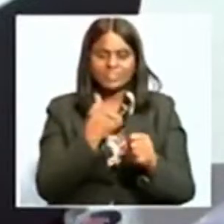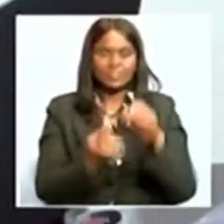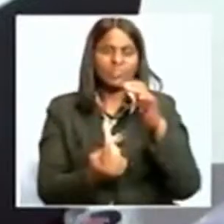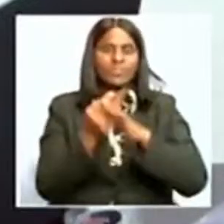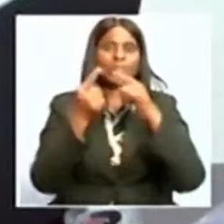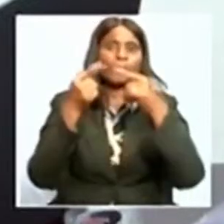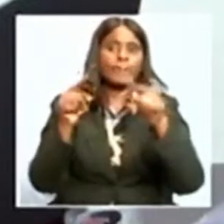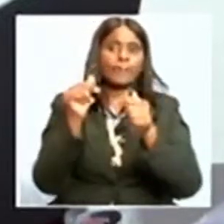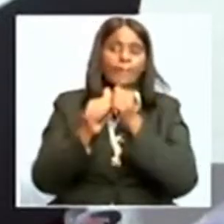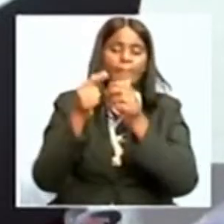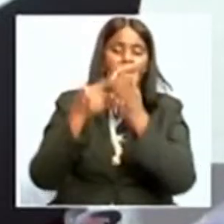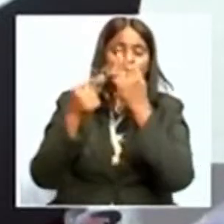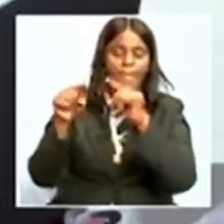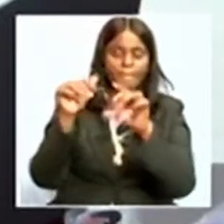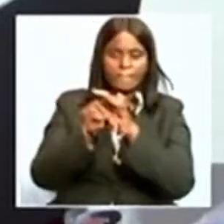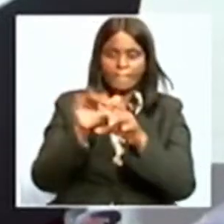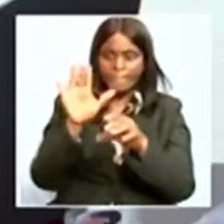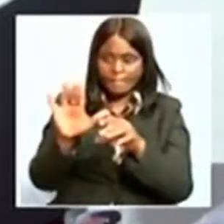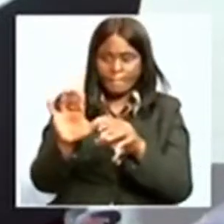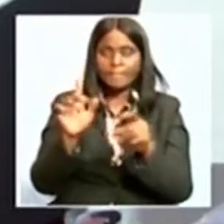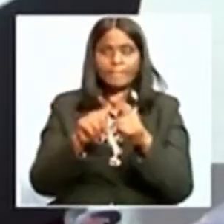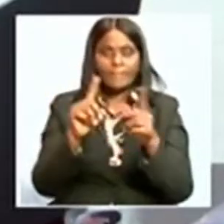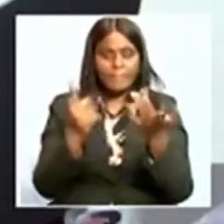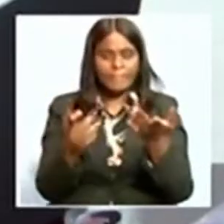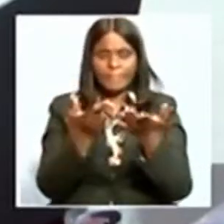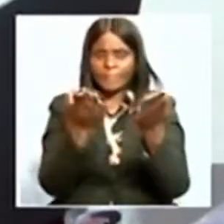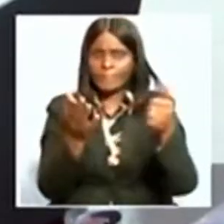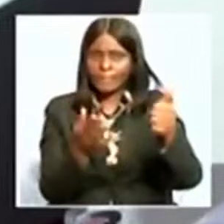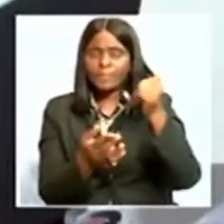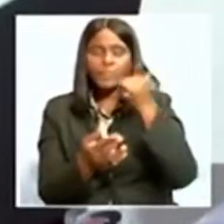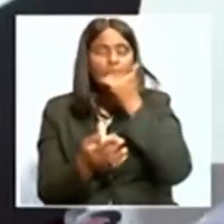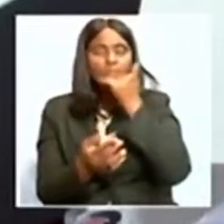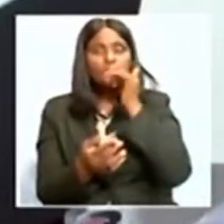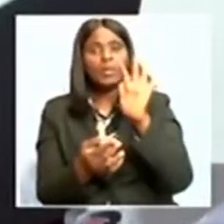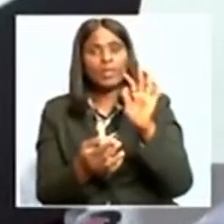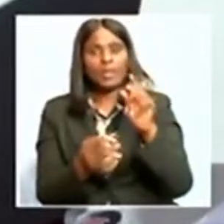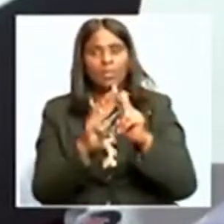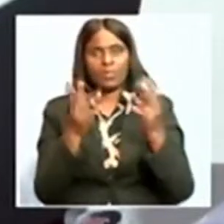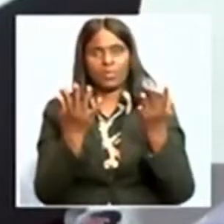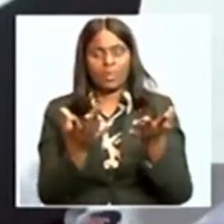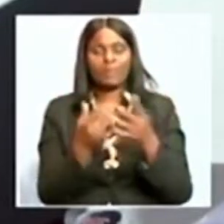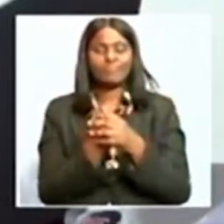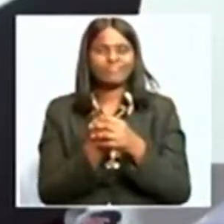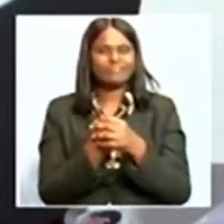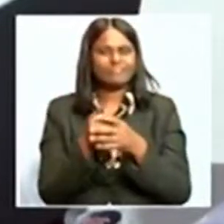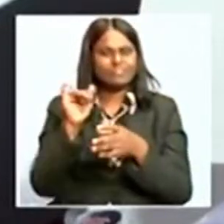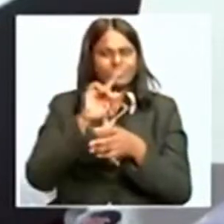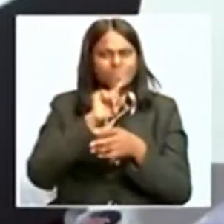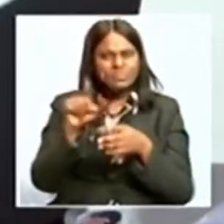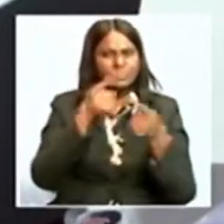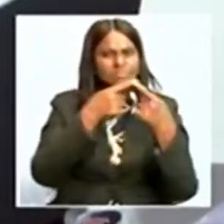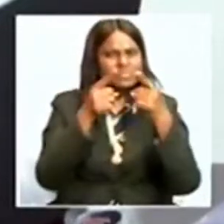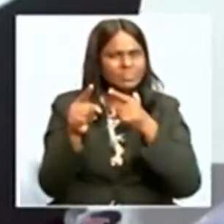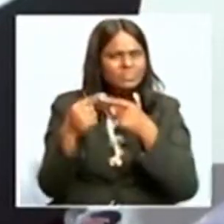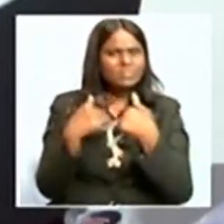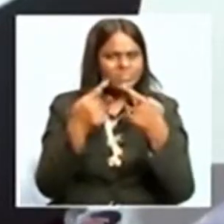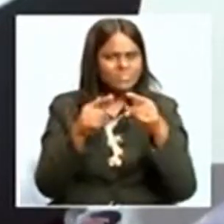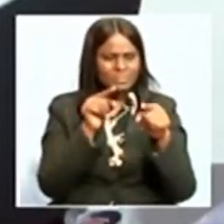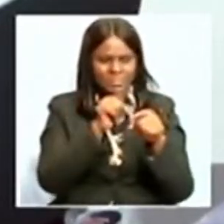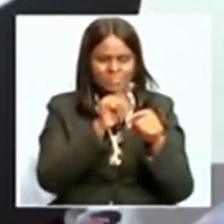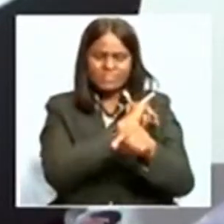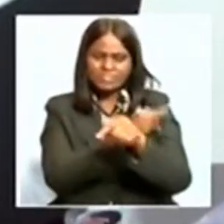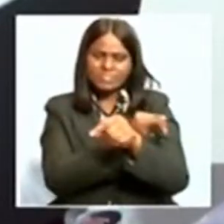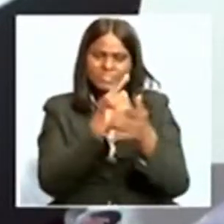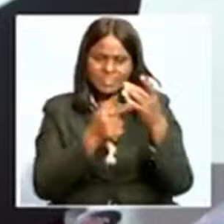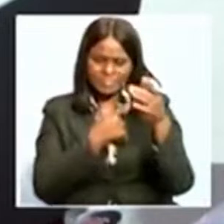that happen in practice where ZRA makes mistakes. So those are different circumstances. This immunity,